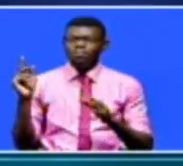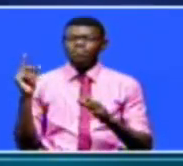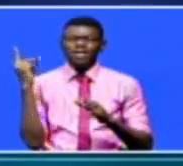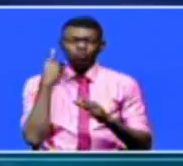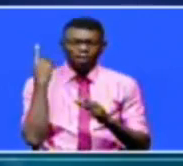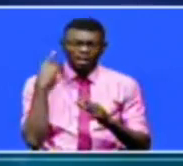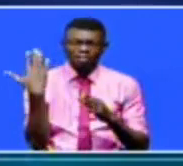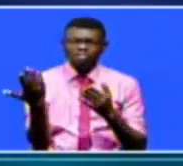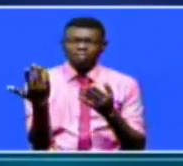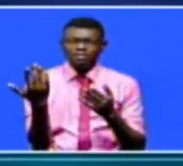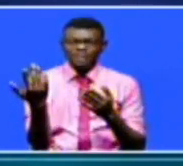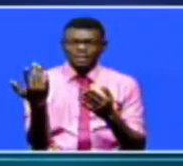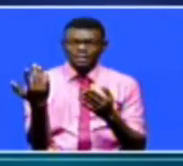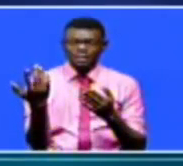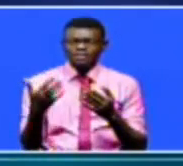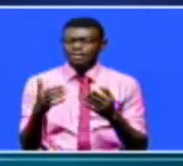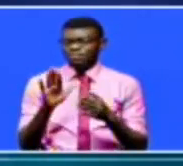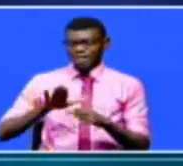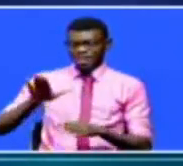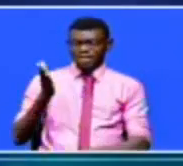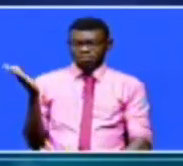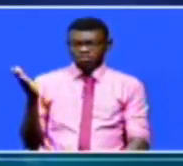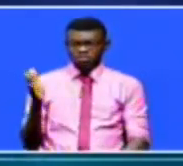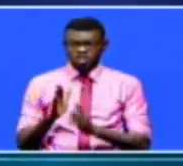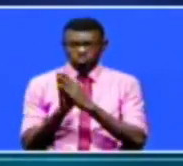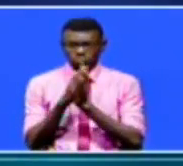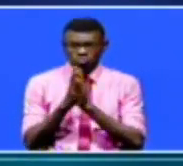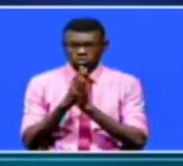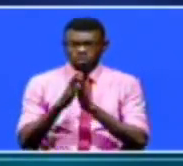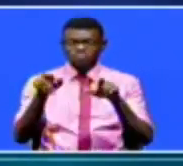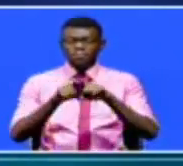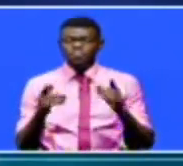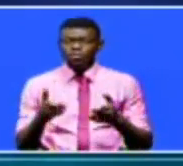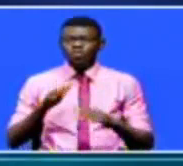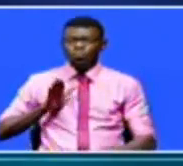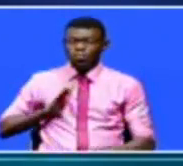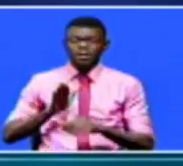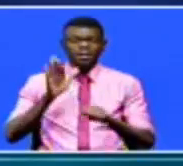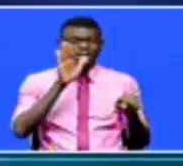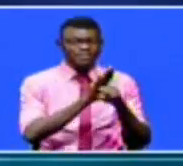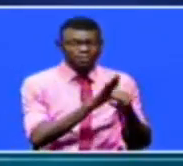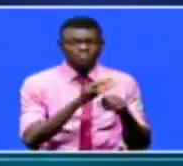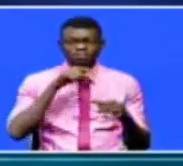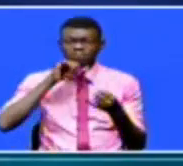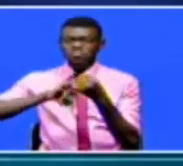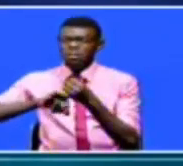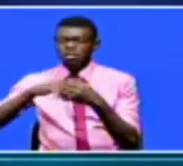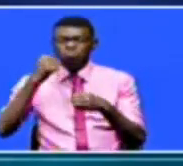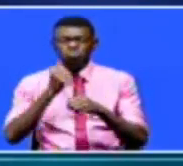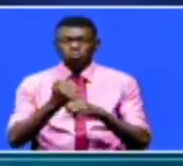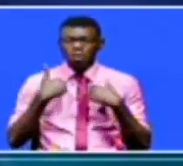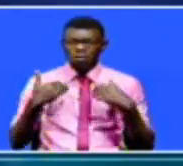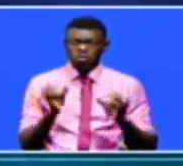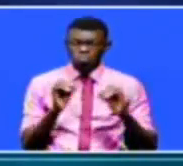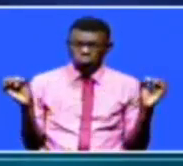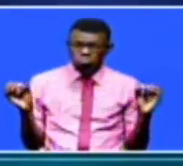side, you know, and the story is still the same. Mm-hmm. Most of these mothers, their husbands have no jobs, either